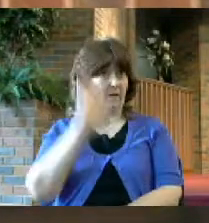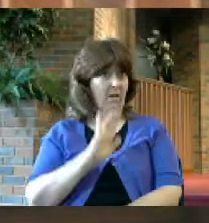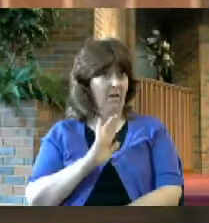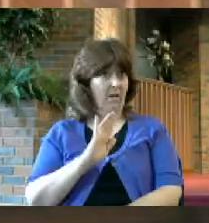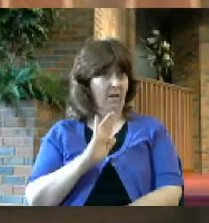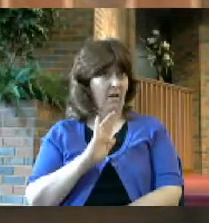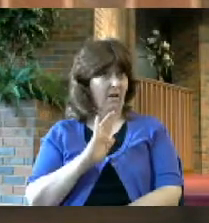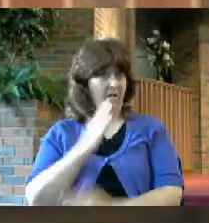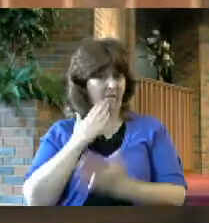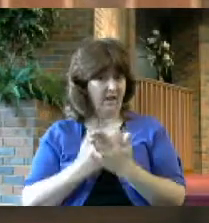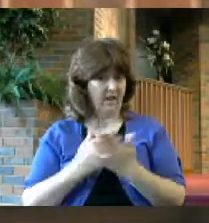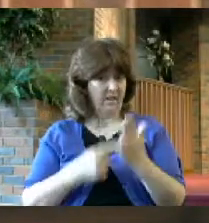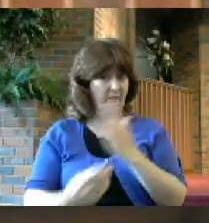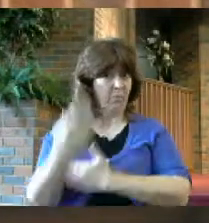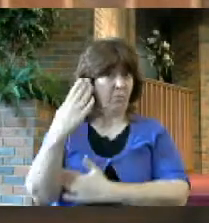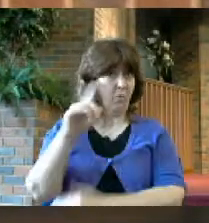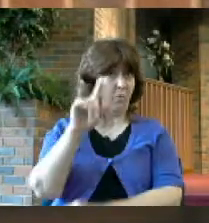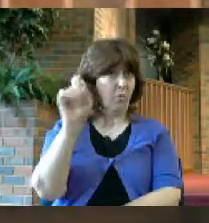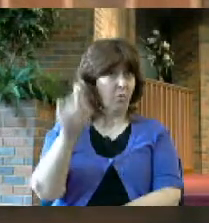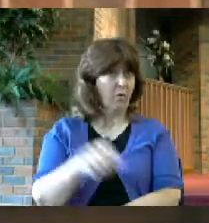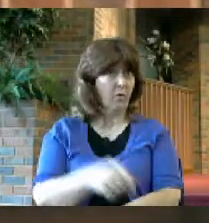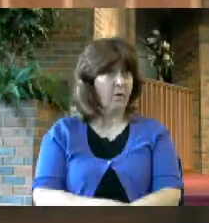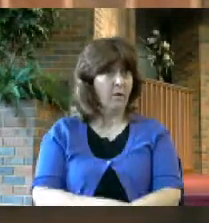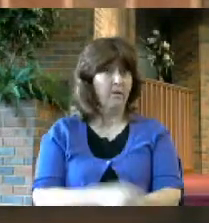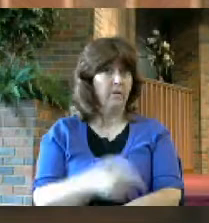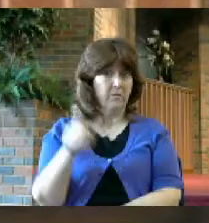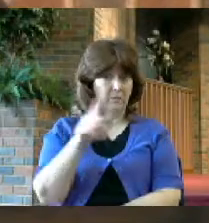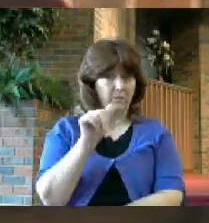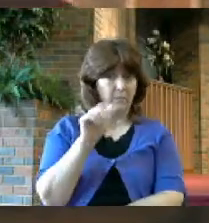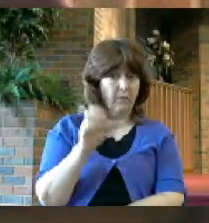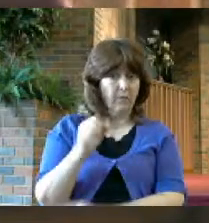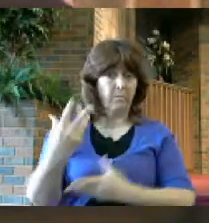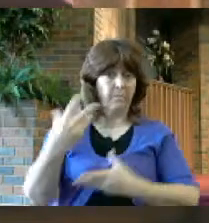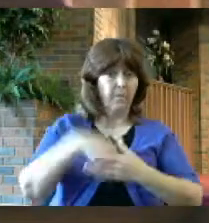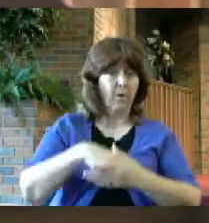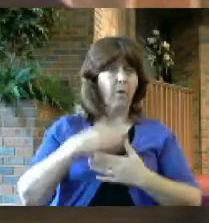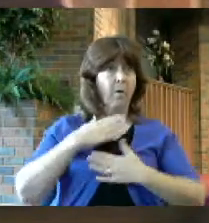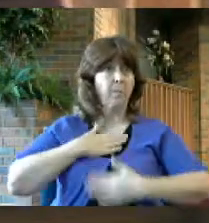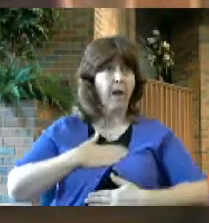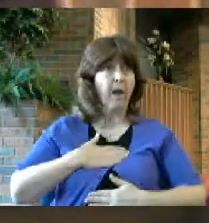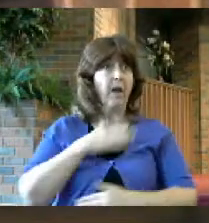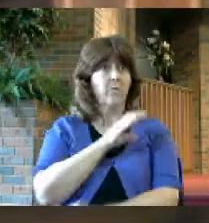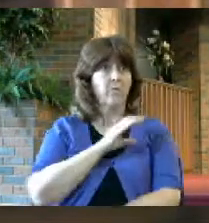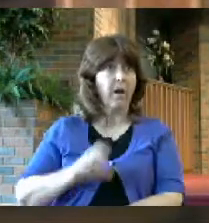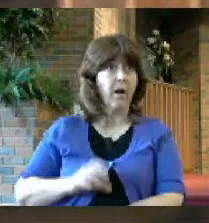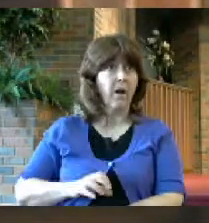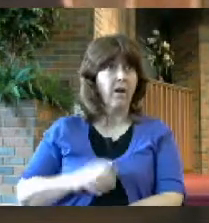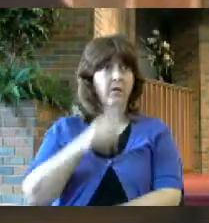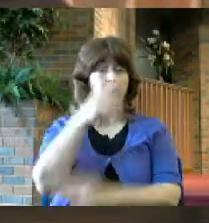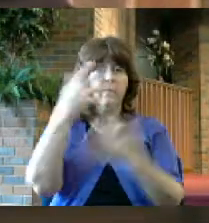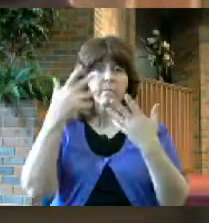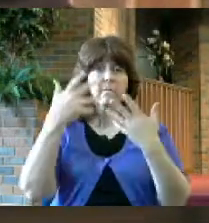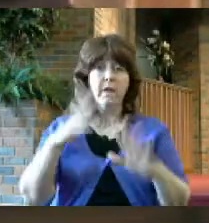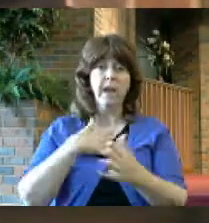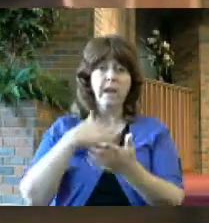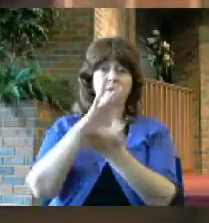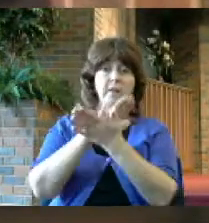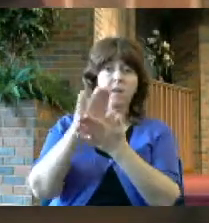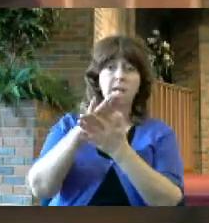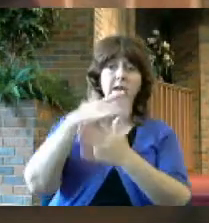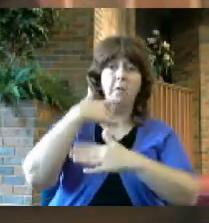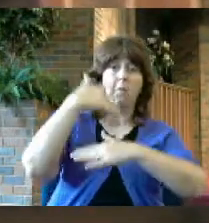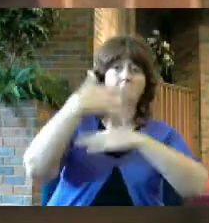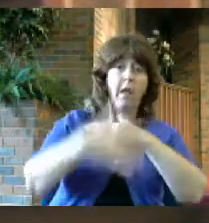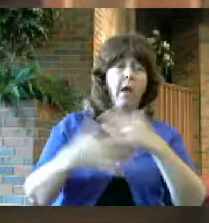Are you part of the body of Christ? Have you been to Jesus for the cleansing blood? Are you washed in the blood of the Lamb? If so, it's because you have been obedient